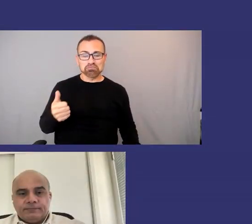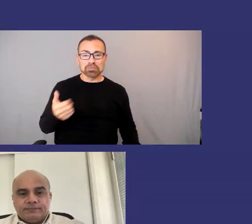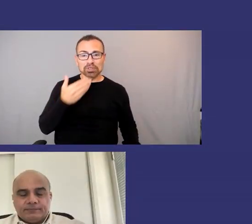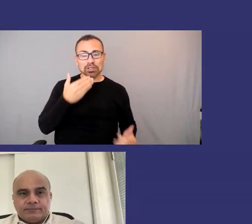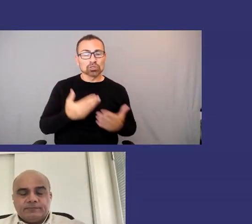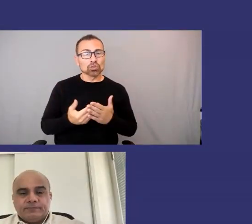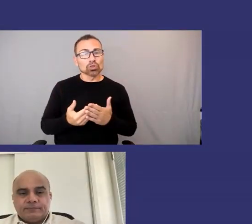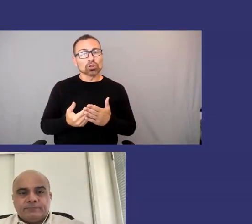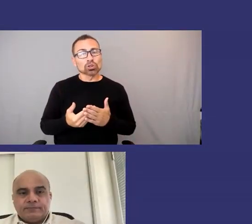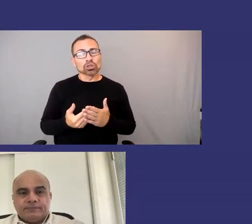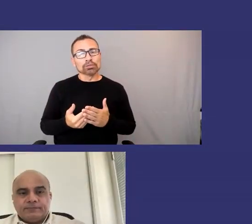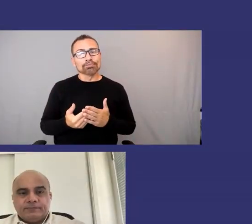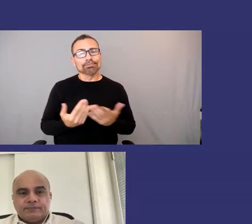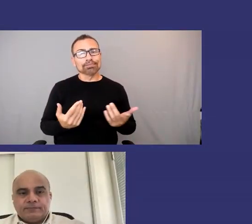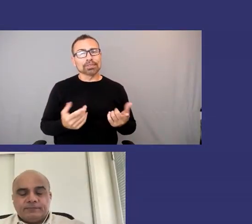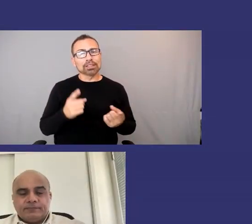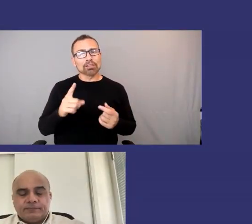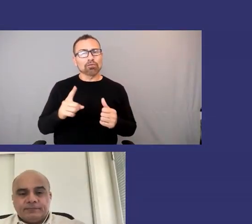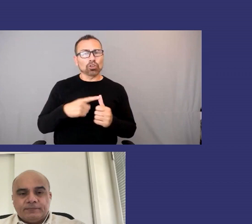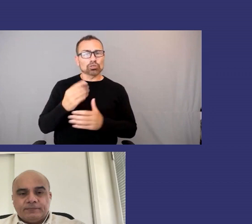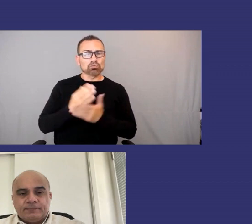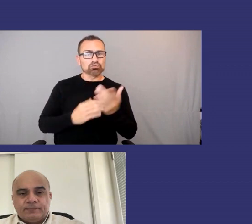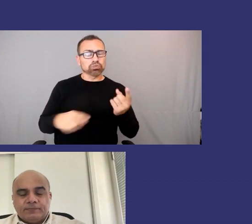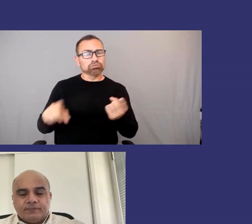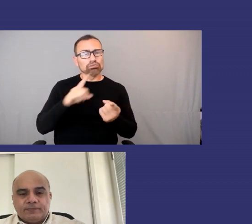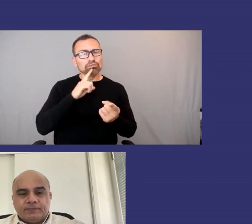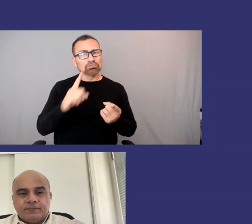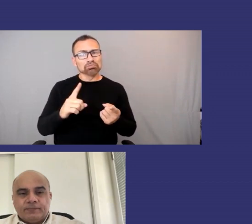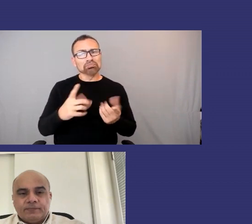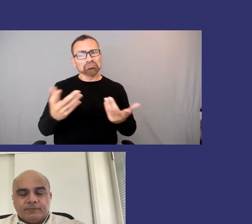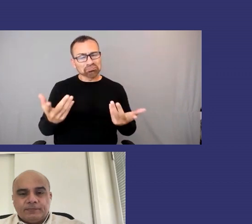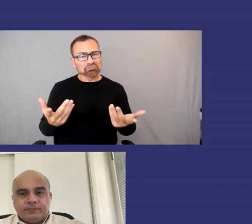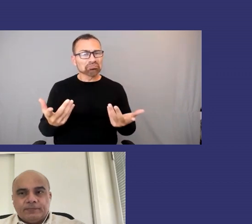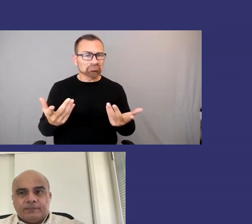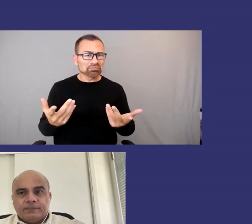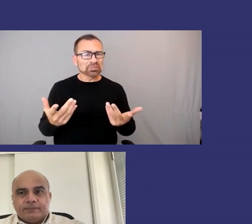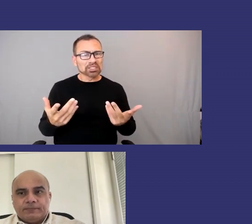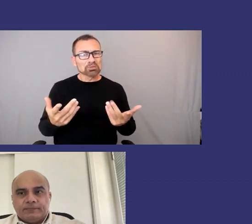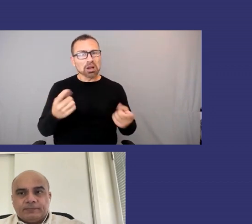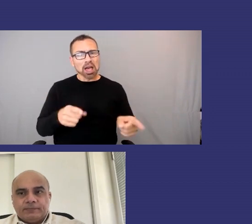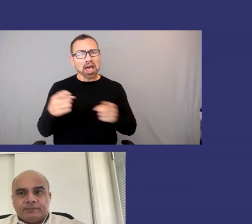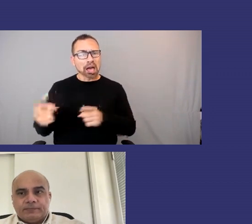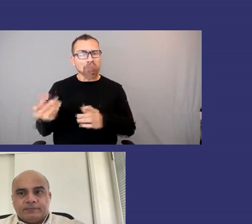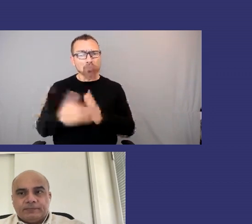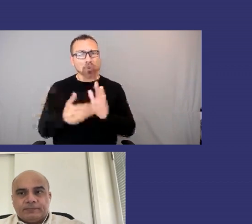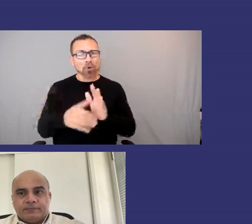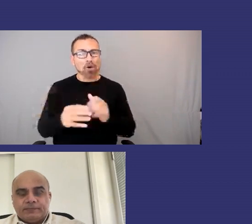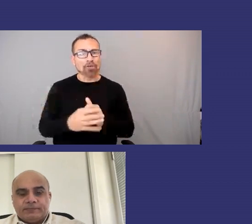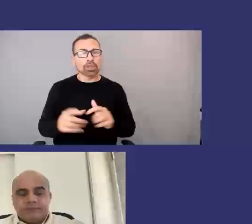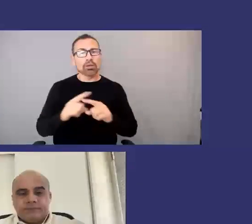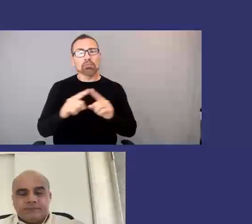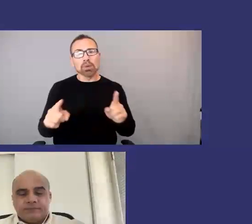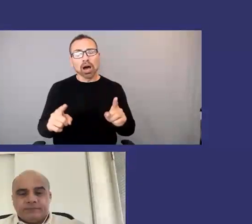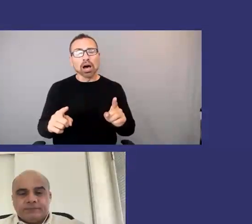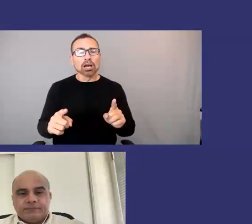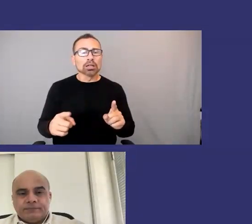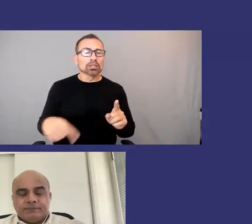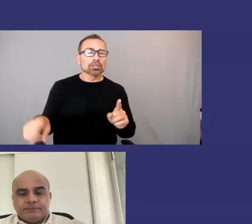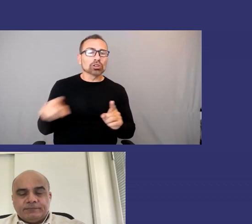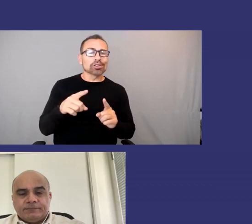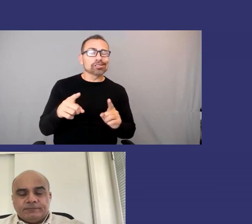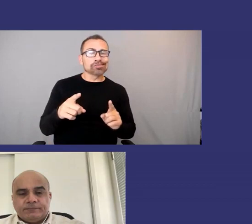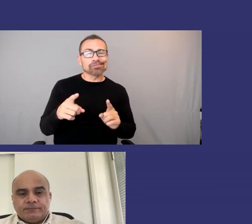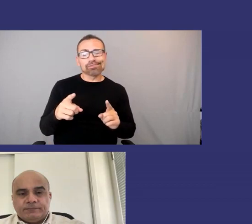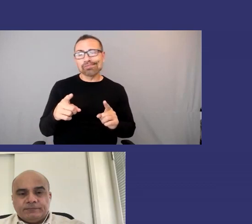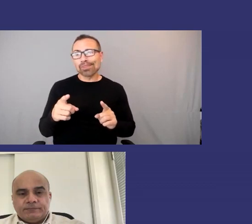It's kind of that kind of, I want to split things up, give people sandboxes, put a service in there, and that's just how I'm going to share things amongst each other.